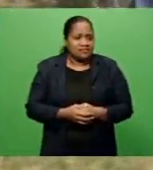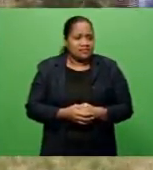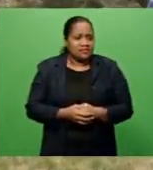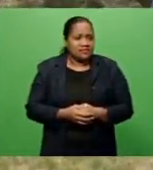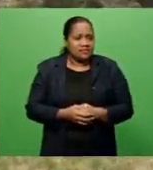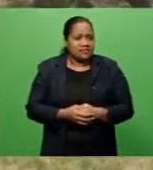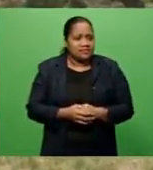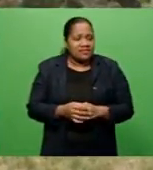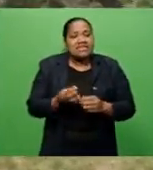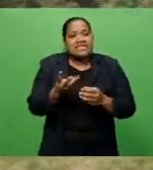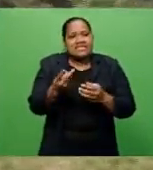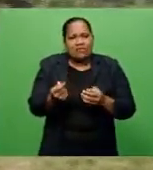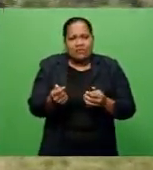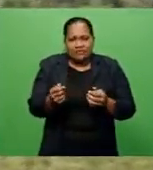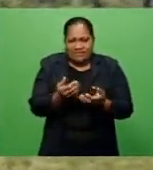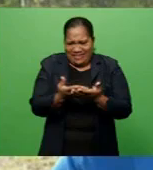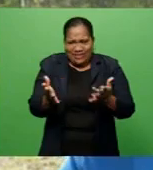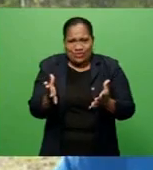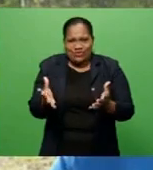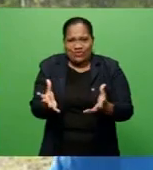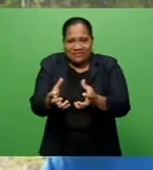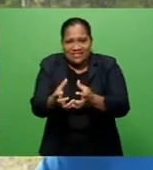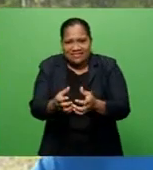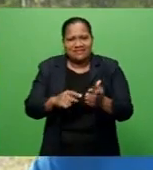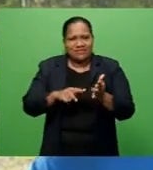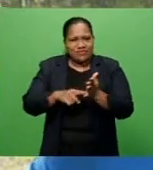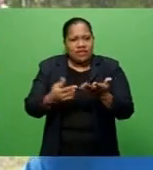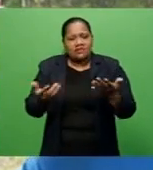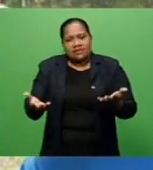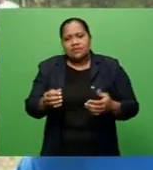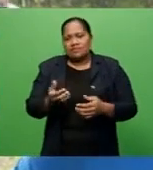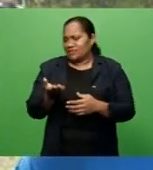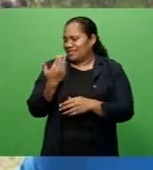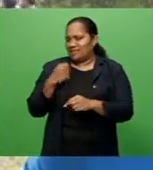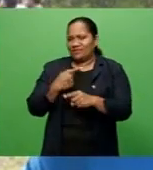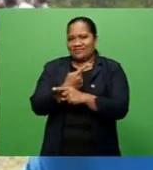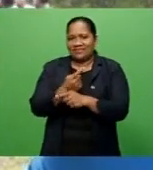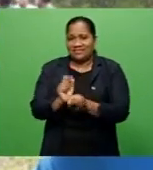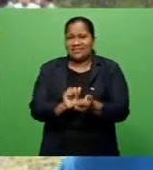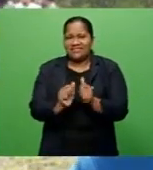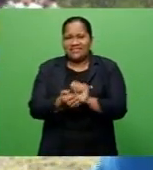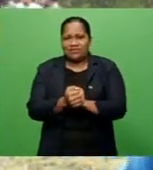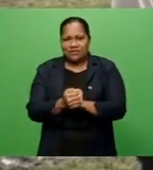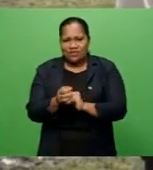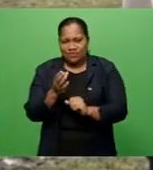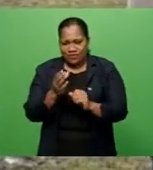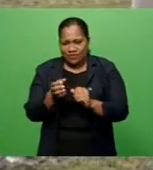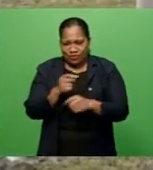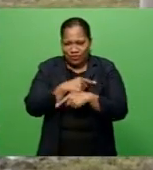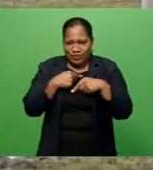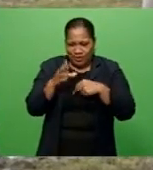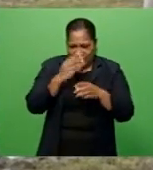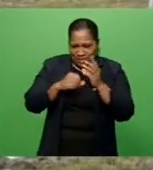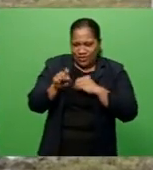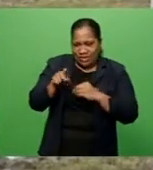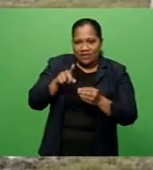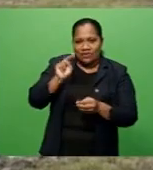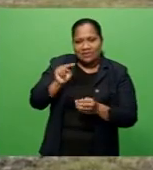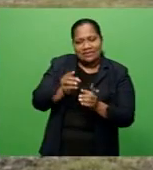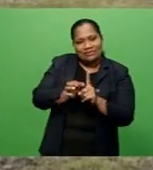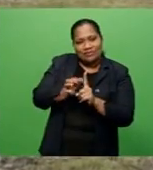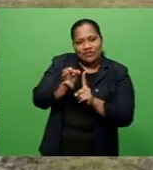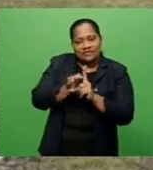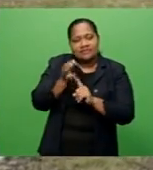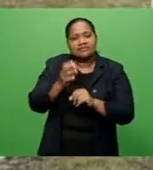handling skills, and because I've been watching last week's game, and Those are the weak areas. Some players are out with